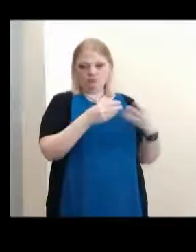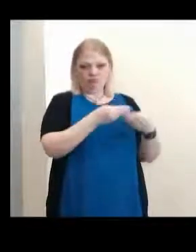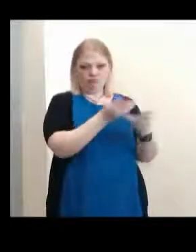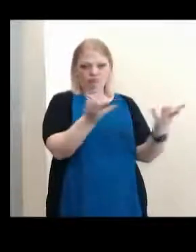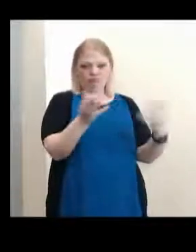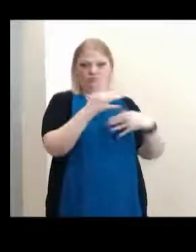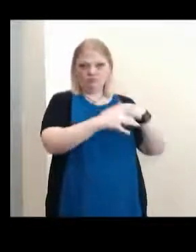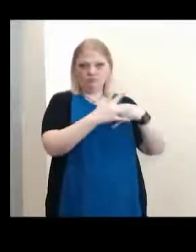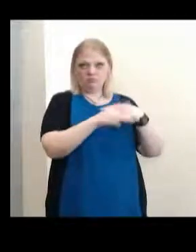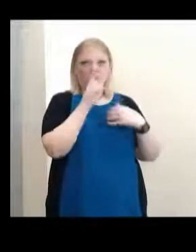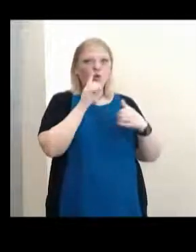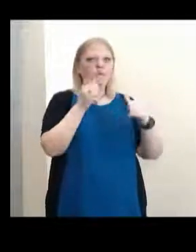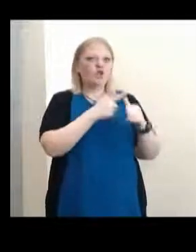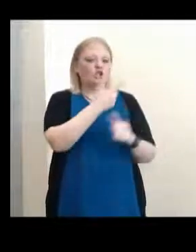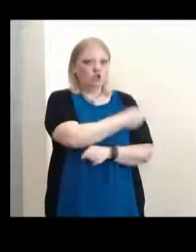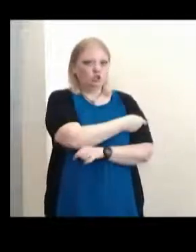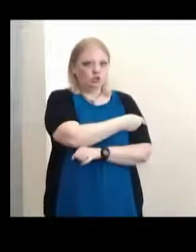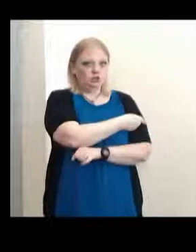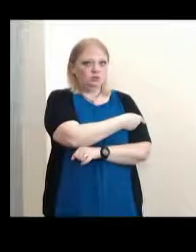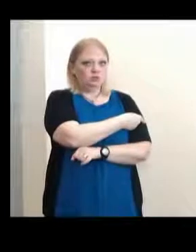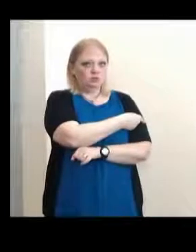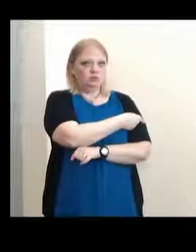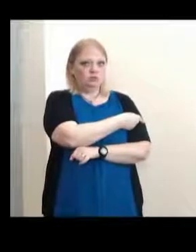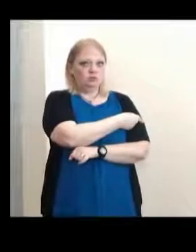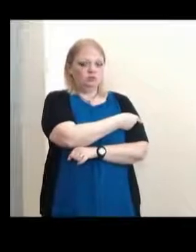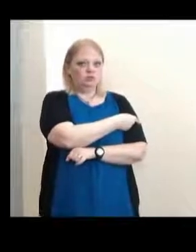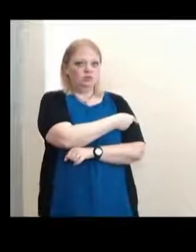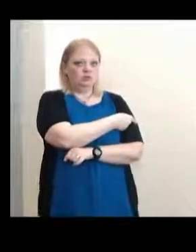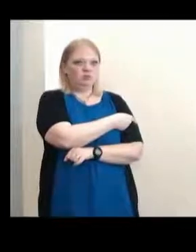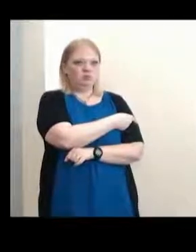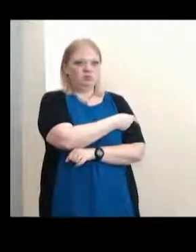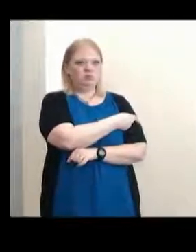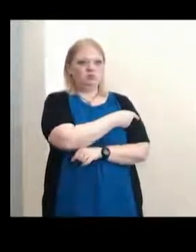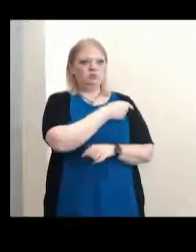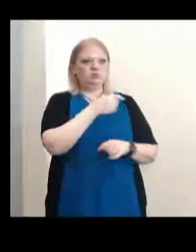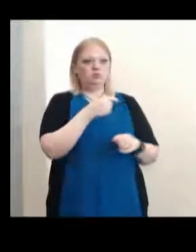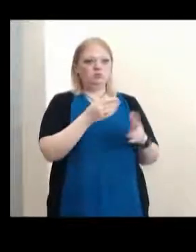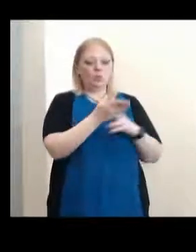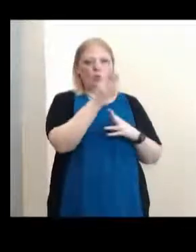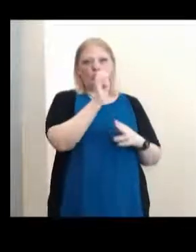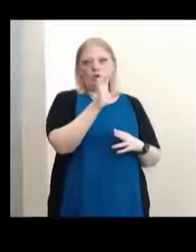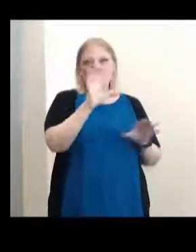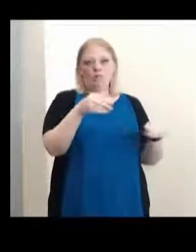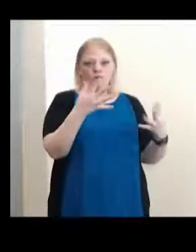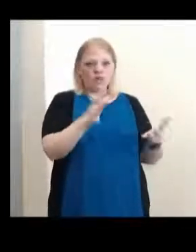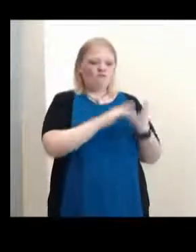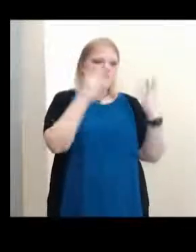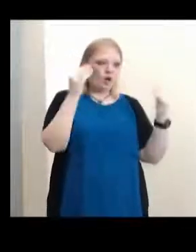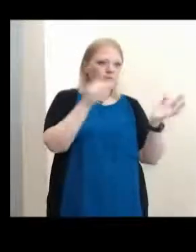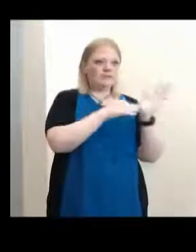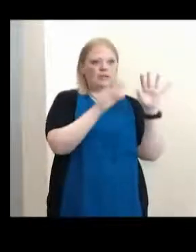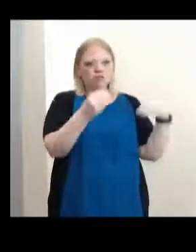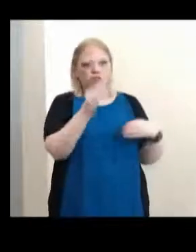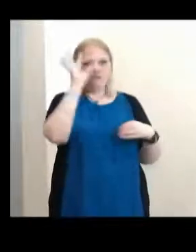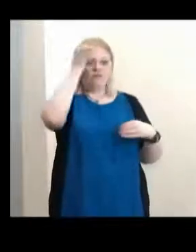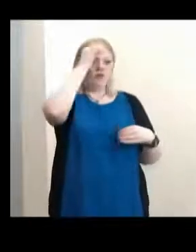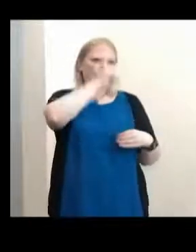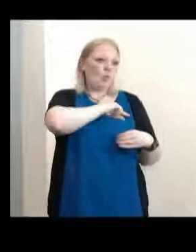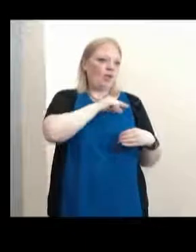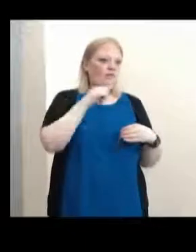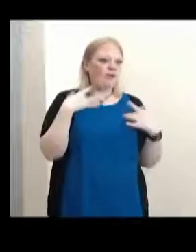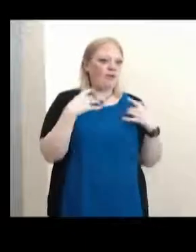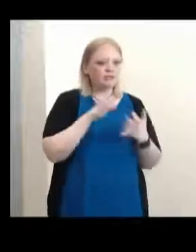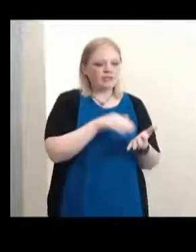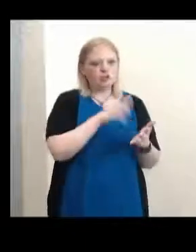and available for first dose administration by Erie County providers. That includes pharmacies, doctors' offices, federally qualified health